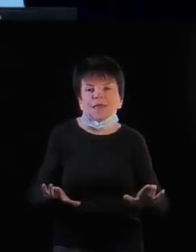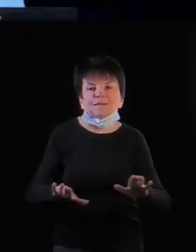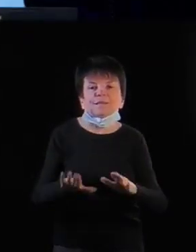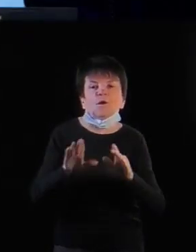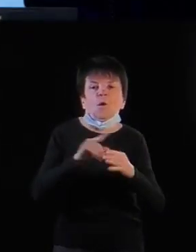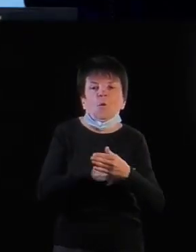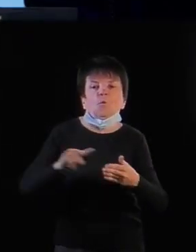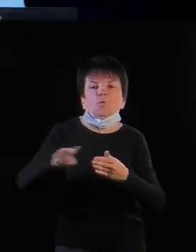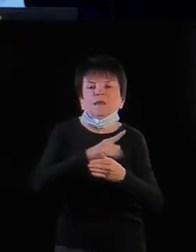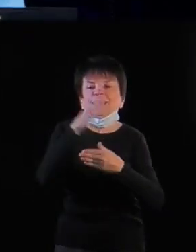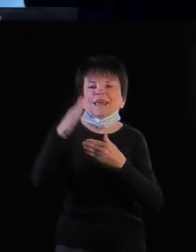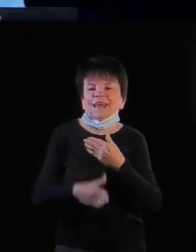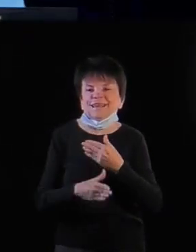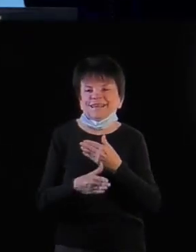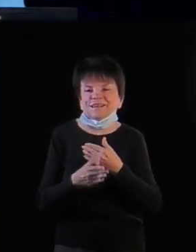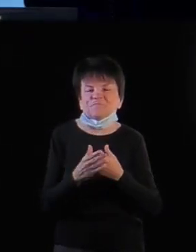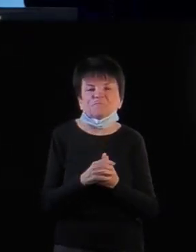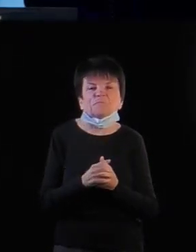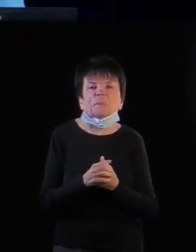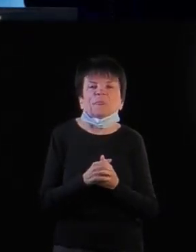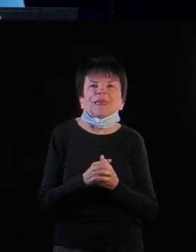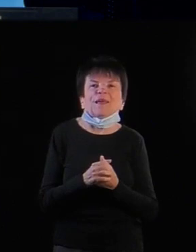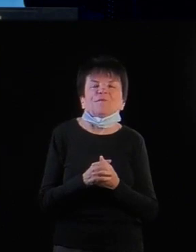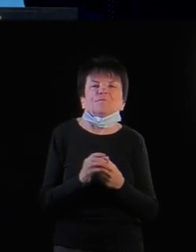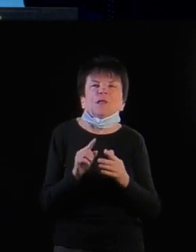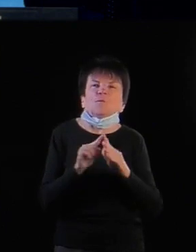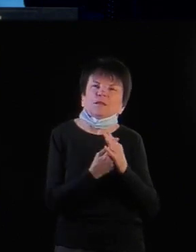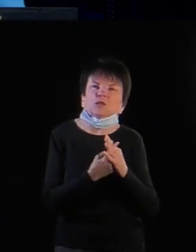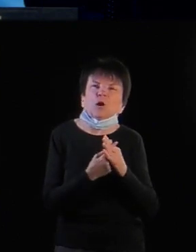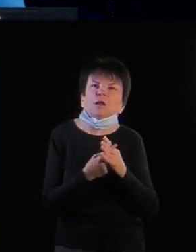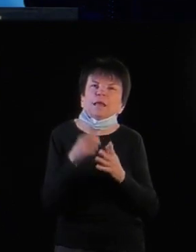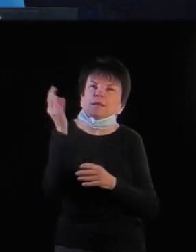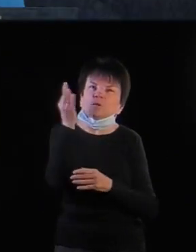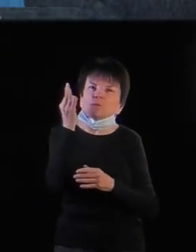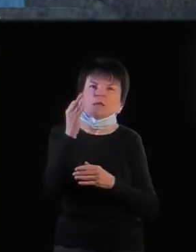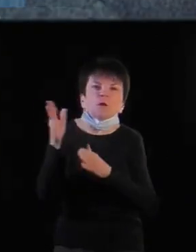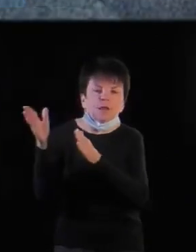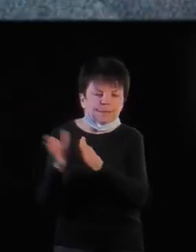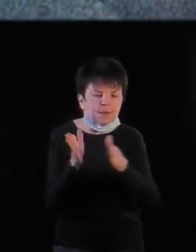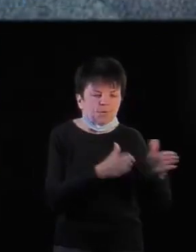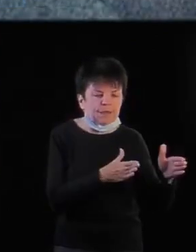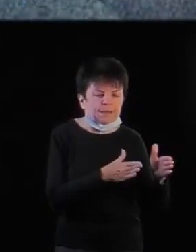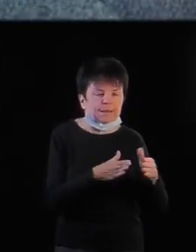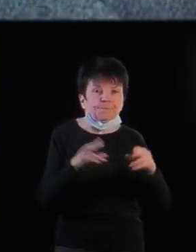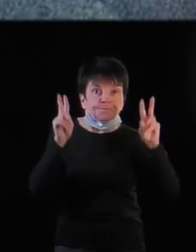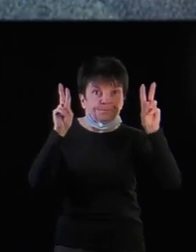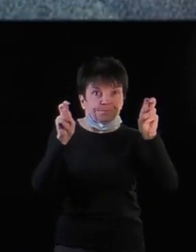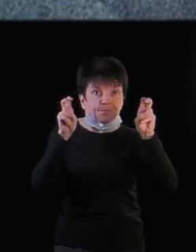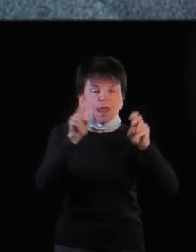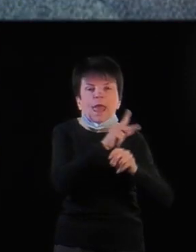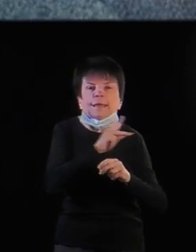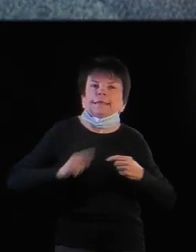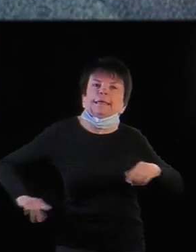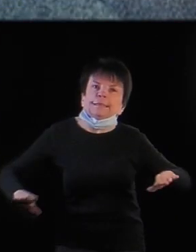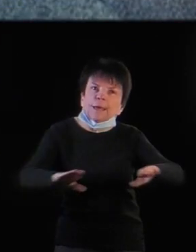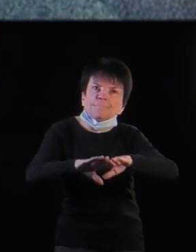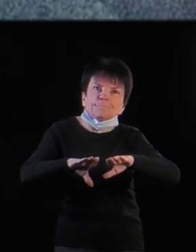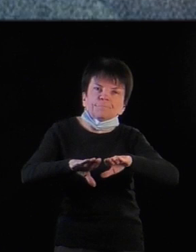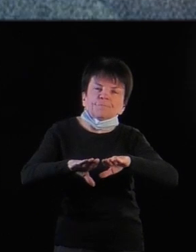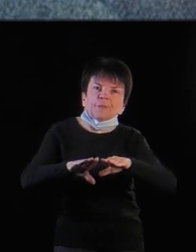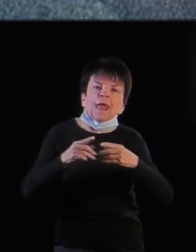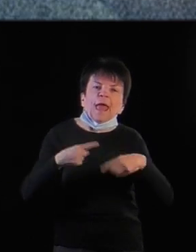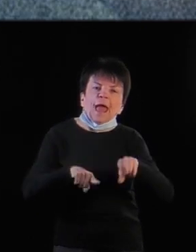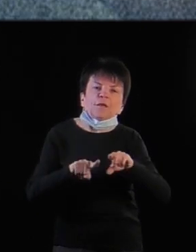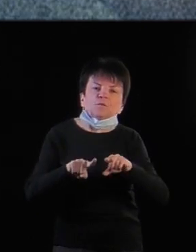been in a sermon series that we started a couple of weeks ago called The Kingdom. And as we are unpacking